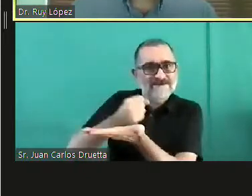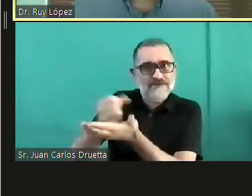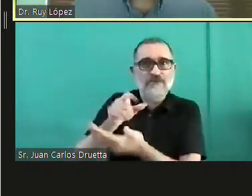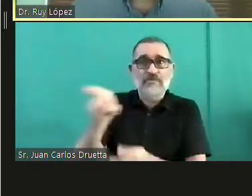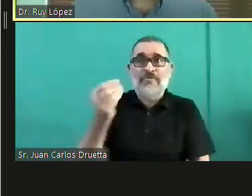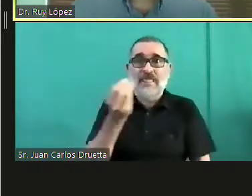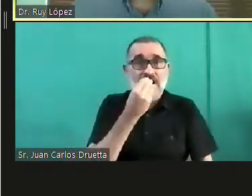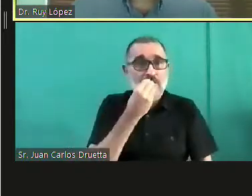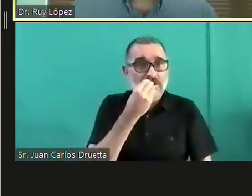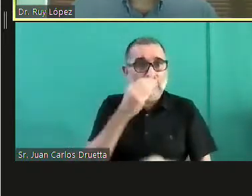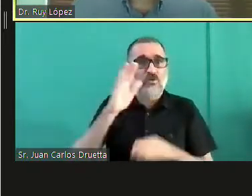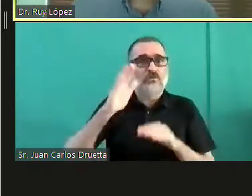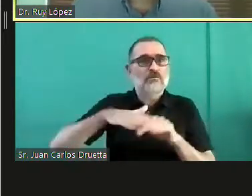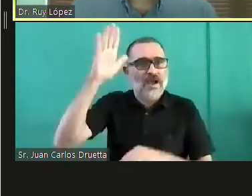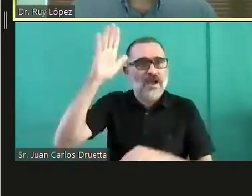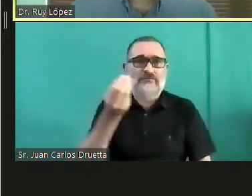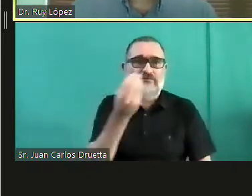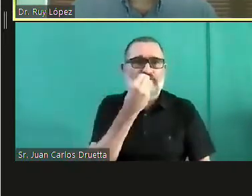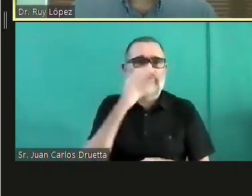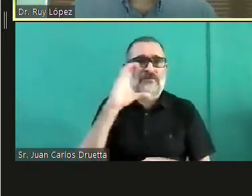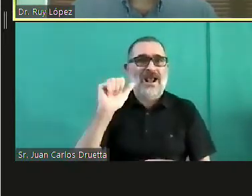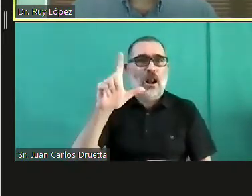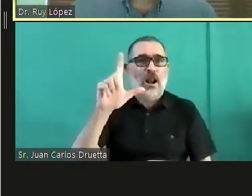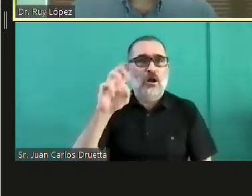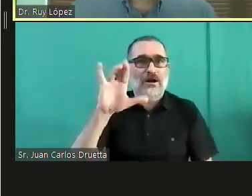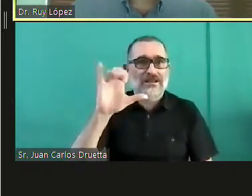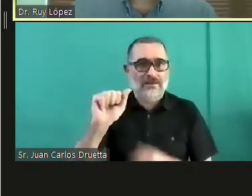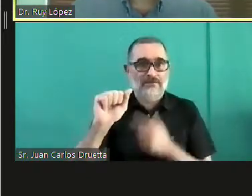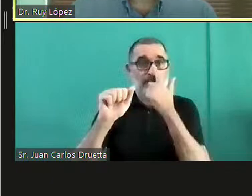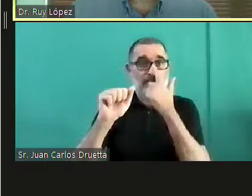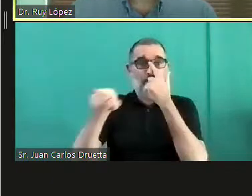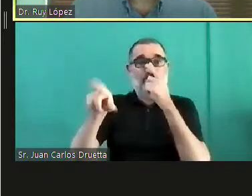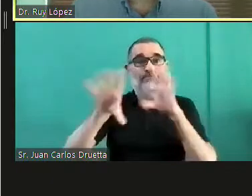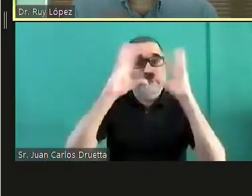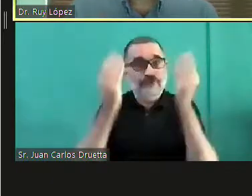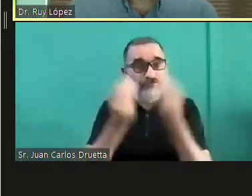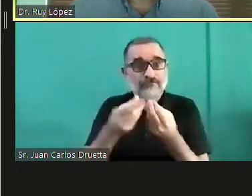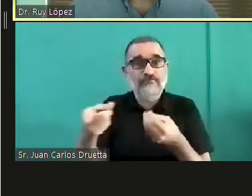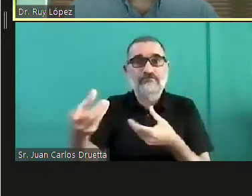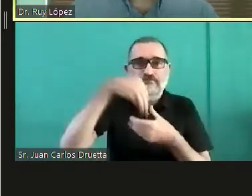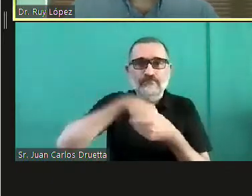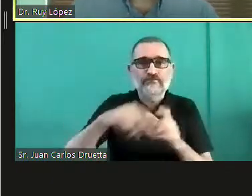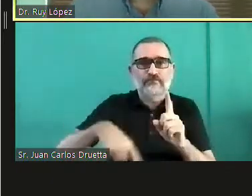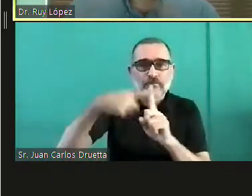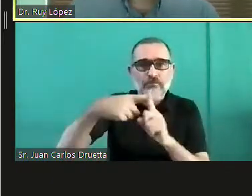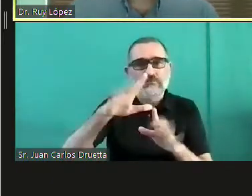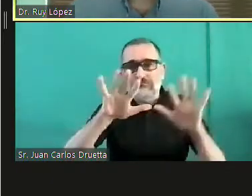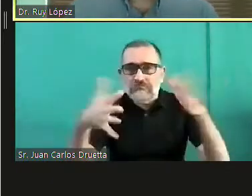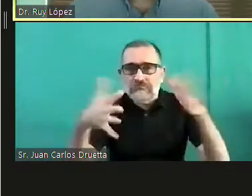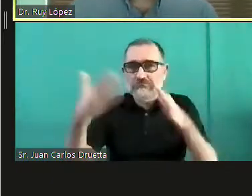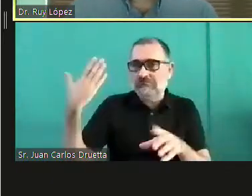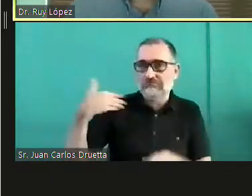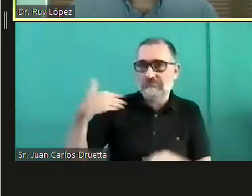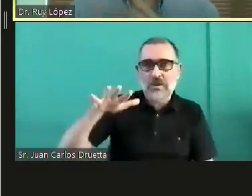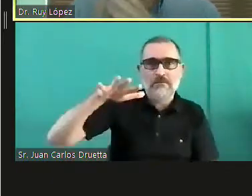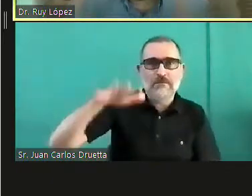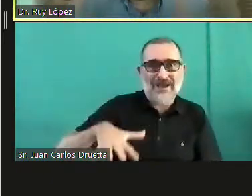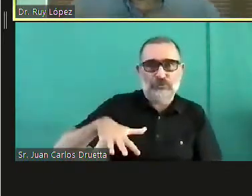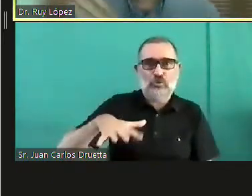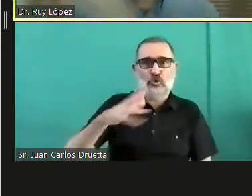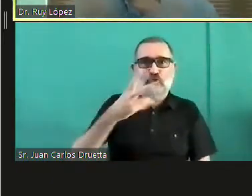of other tobacco-related products, particularly